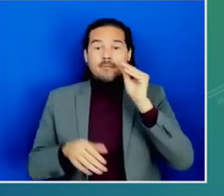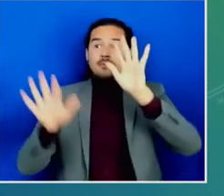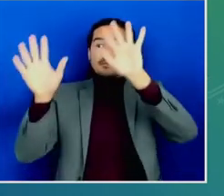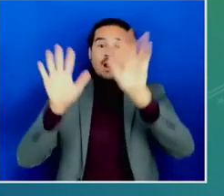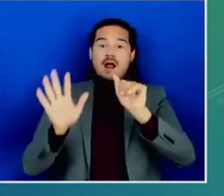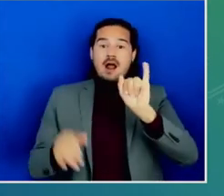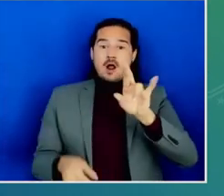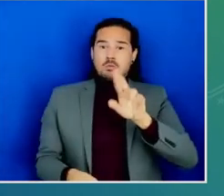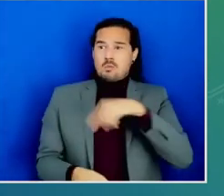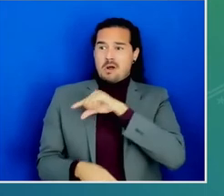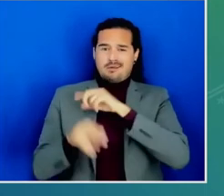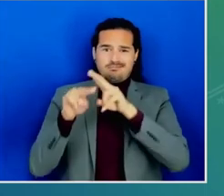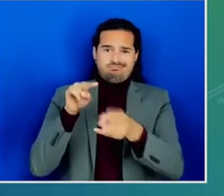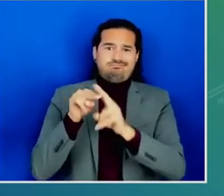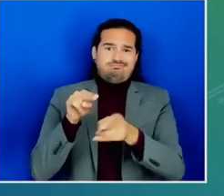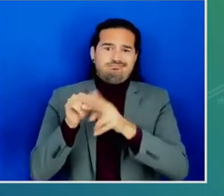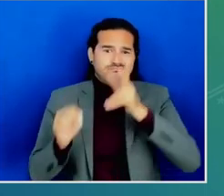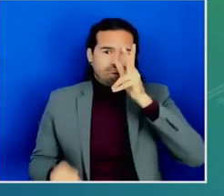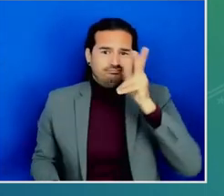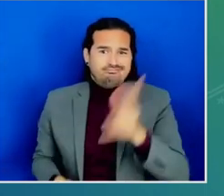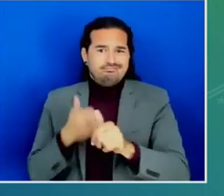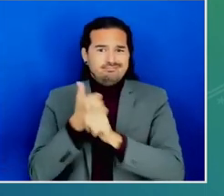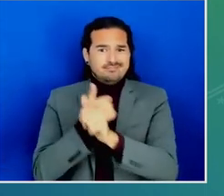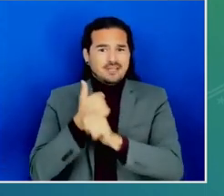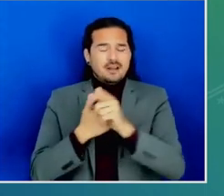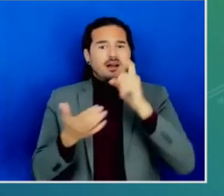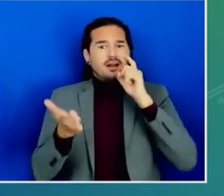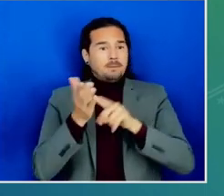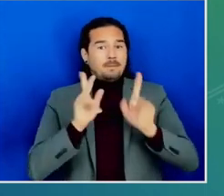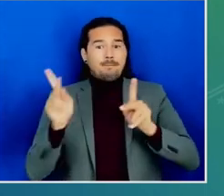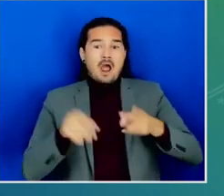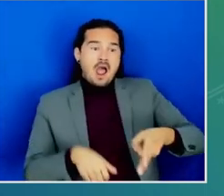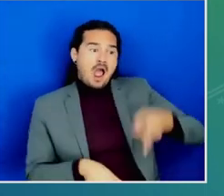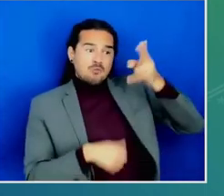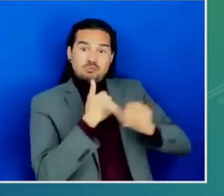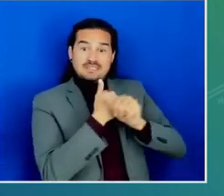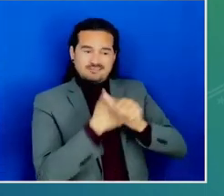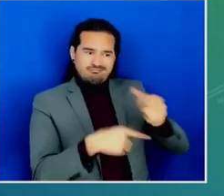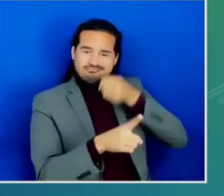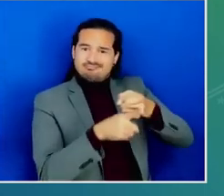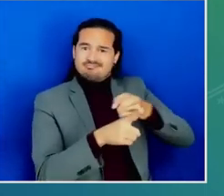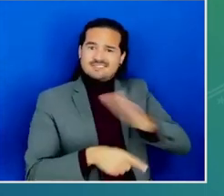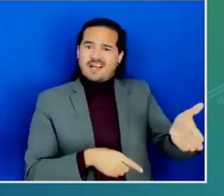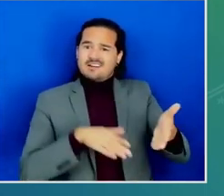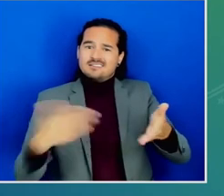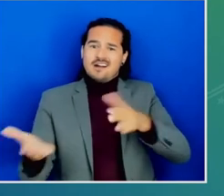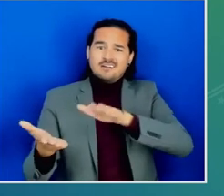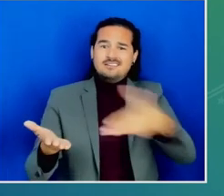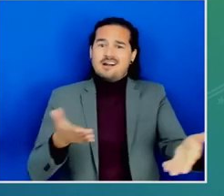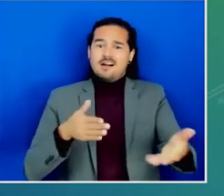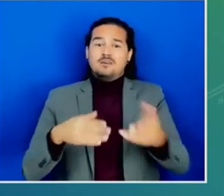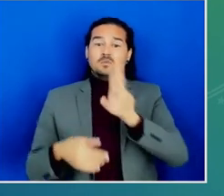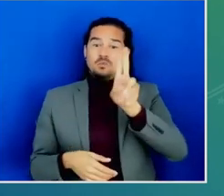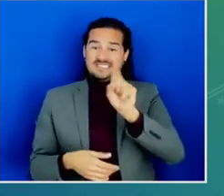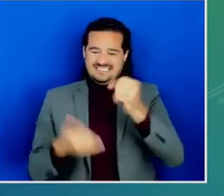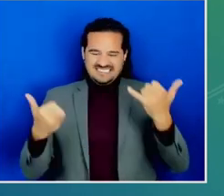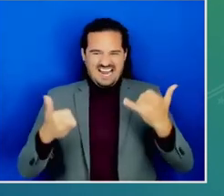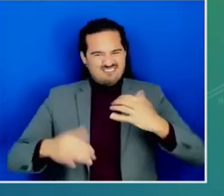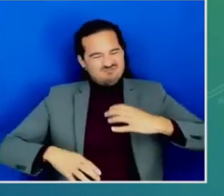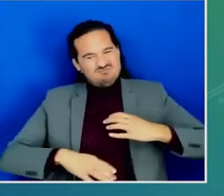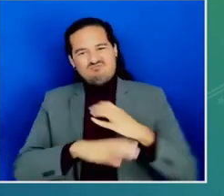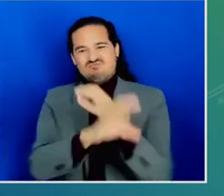with the increased risk of death from COVID-19. Folks, we're in a crisis. Just like we need